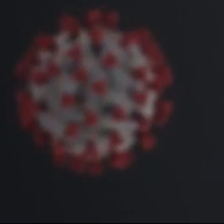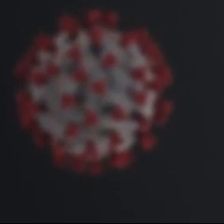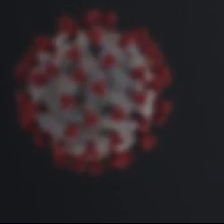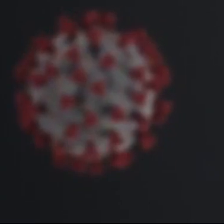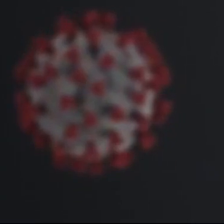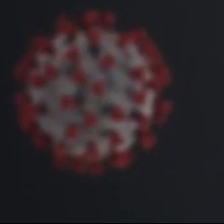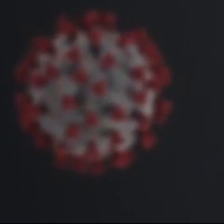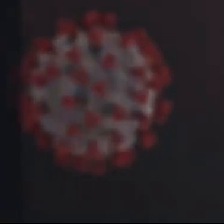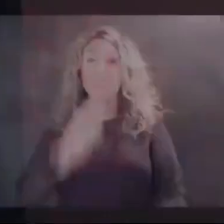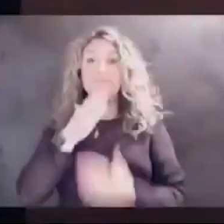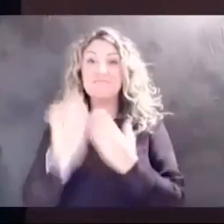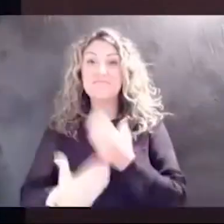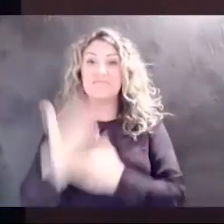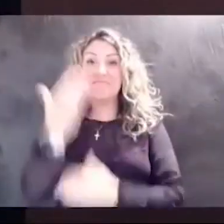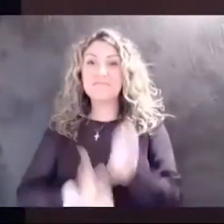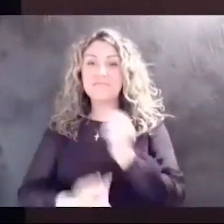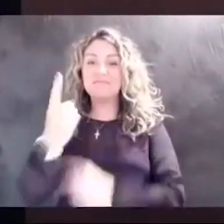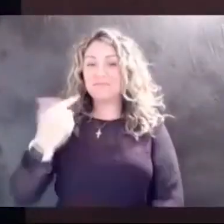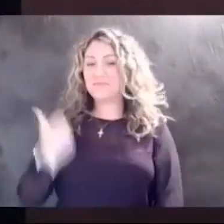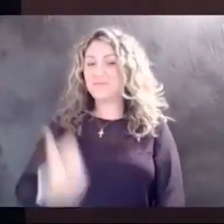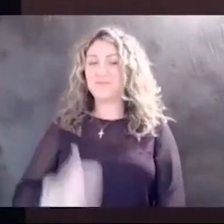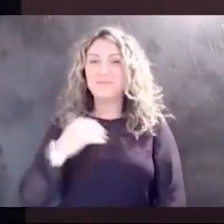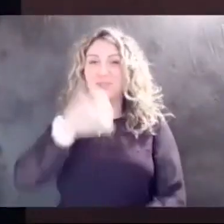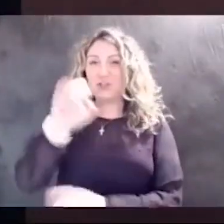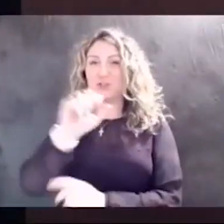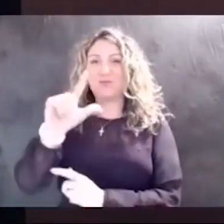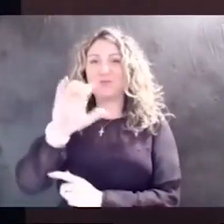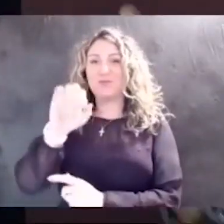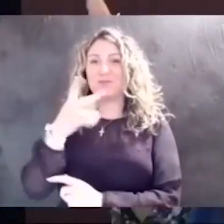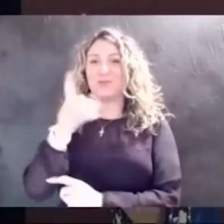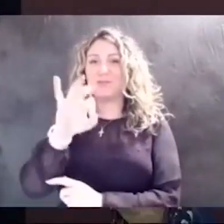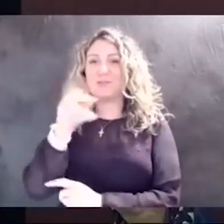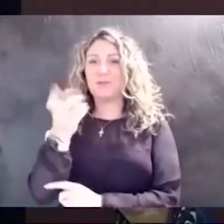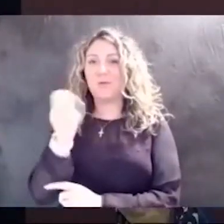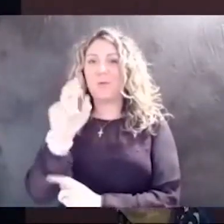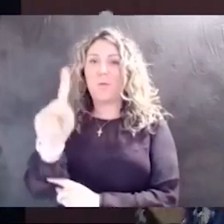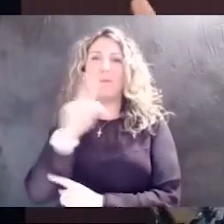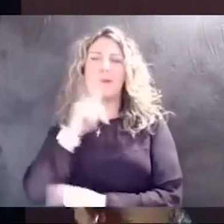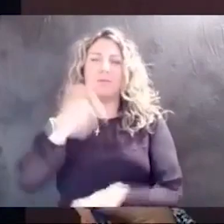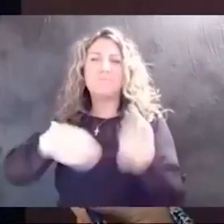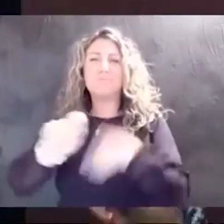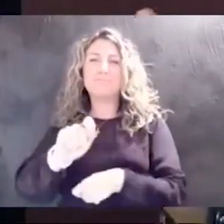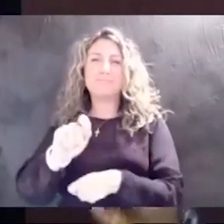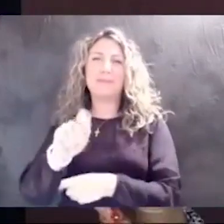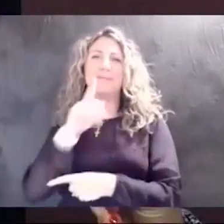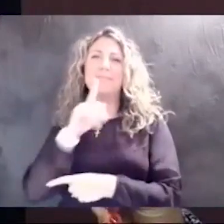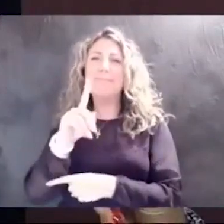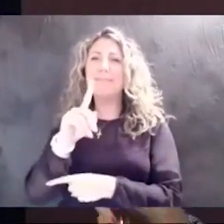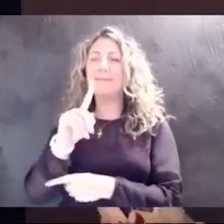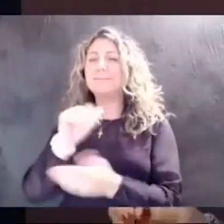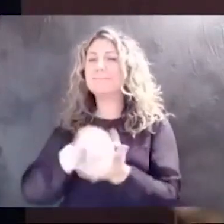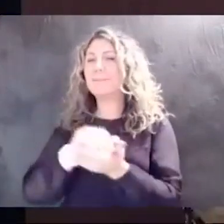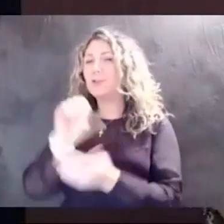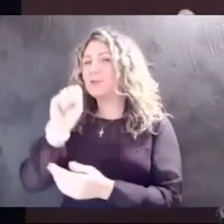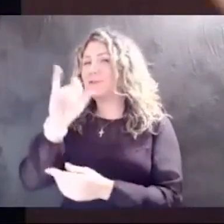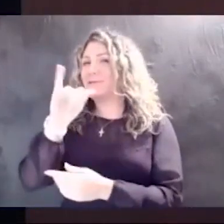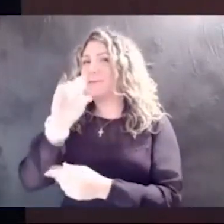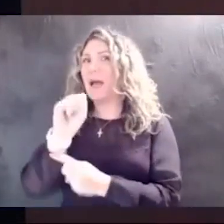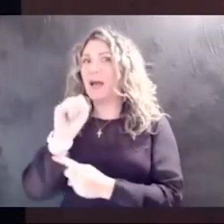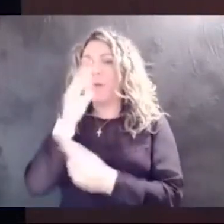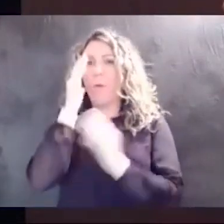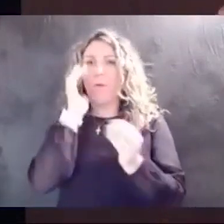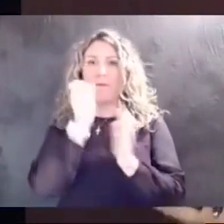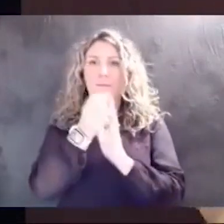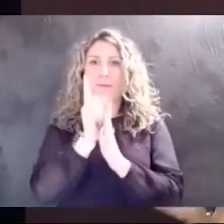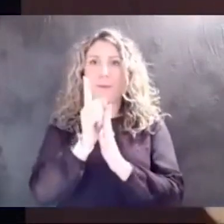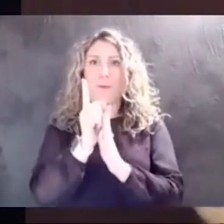Good morning, everyone. I'm Jill Chadwick, in for Dr. Steve Stites, Chief Medical Officer, but only for a nanosecond, we hope, because